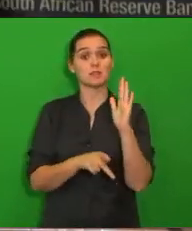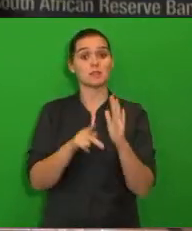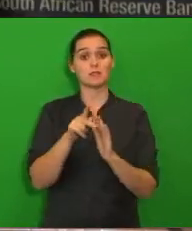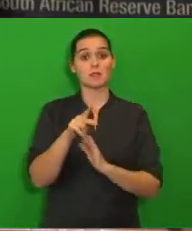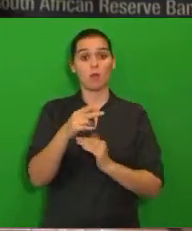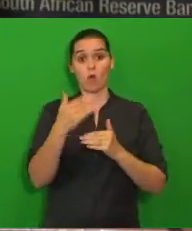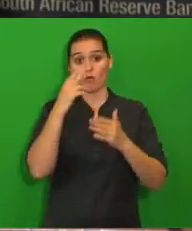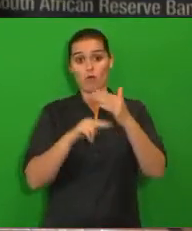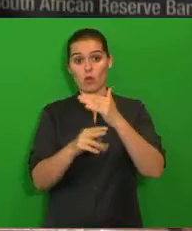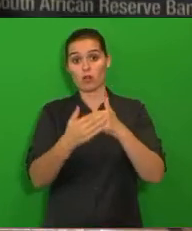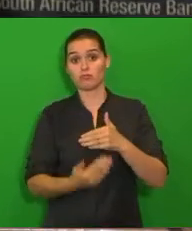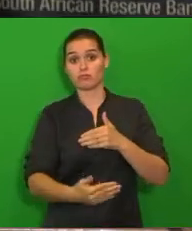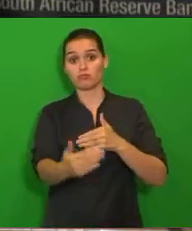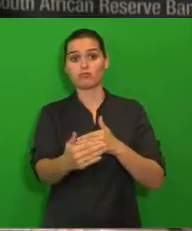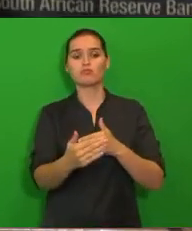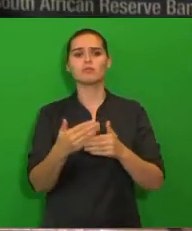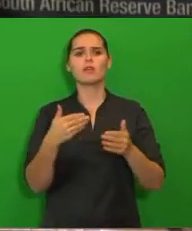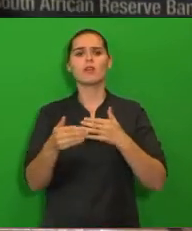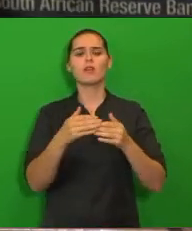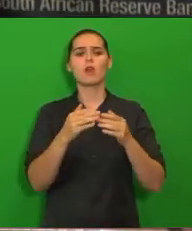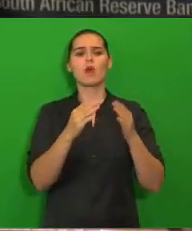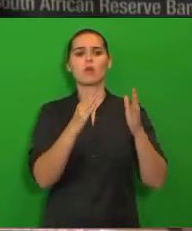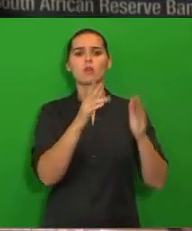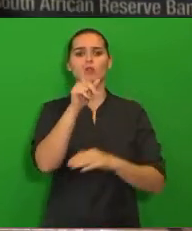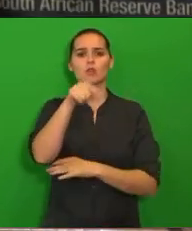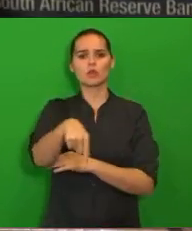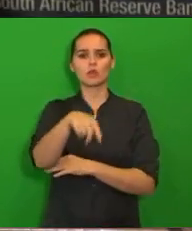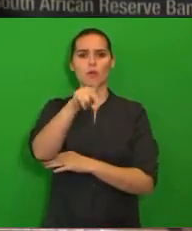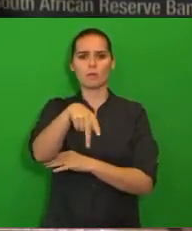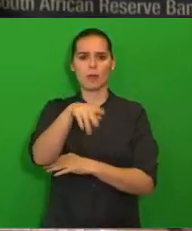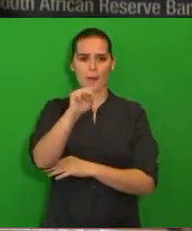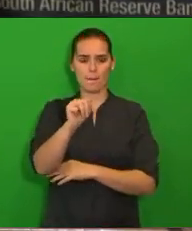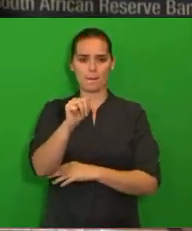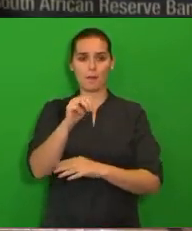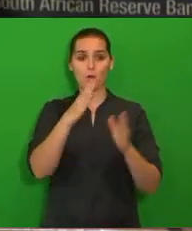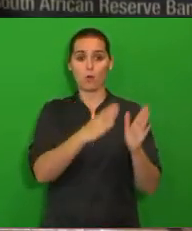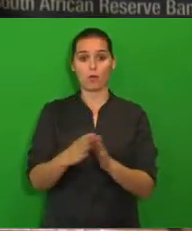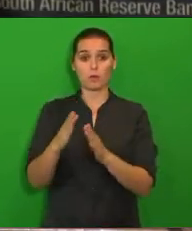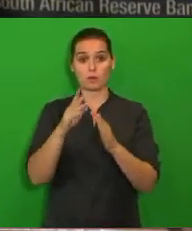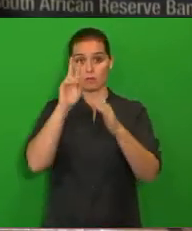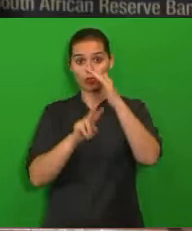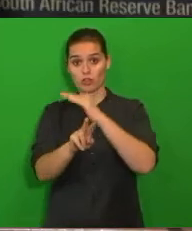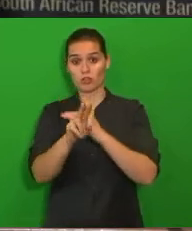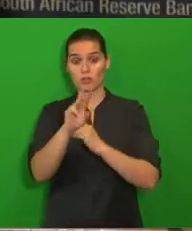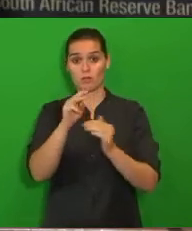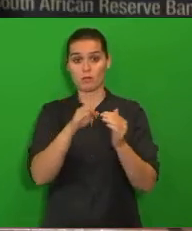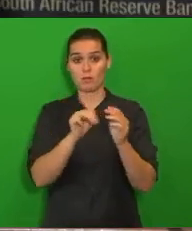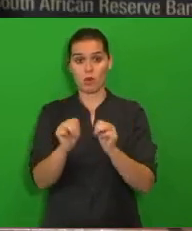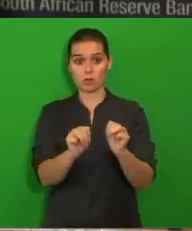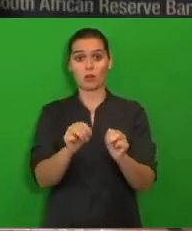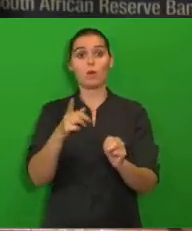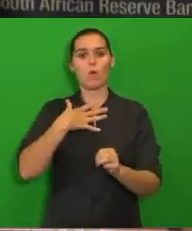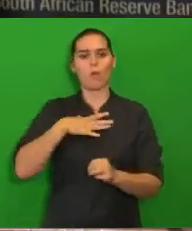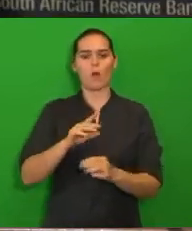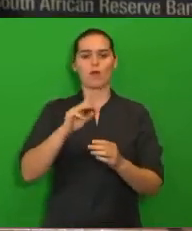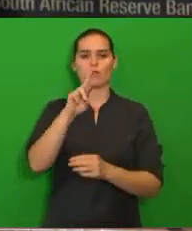forecast period generated by the quarterly projection model indicated 2 repo rate cuts of